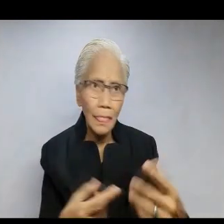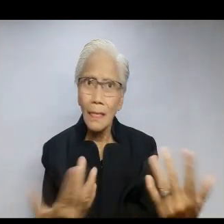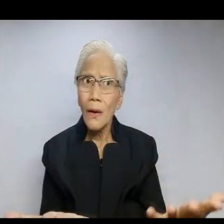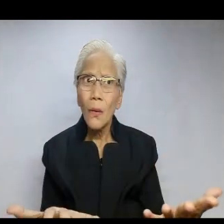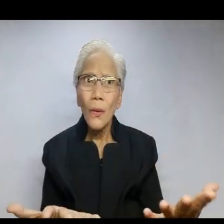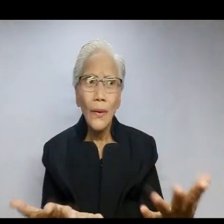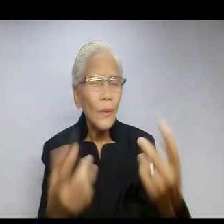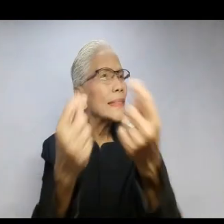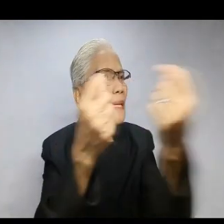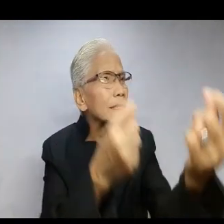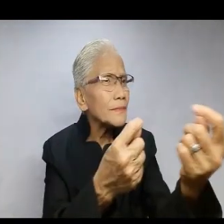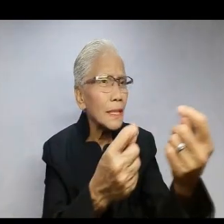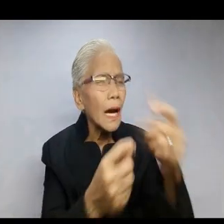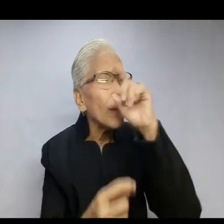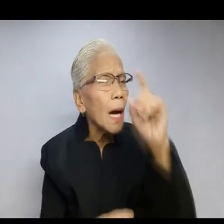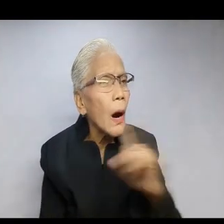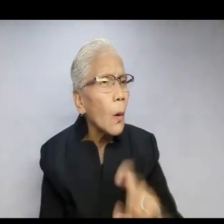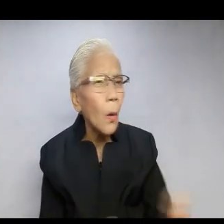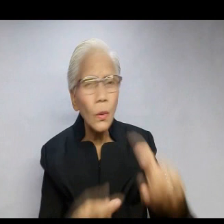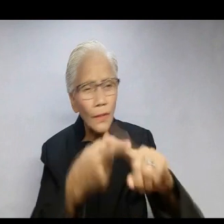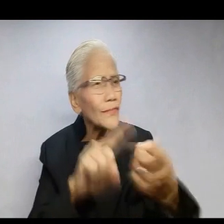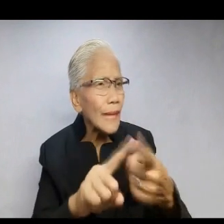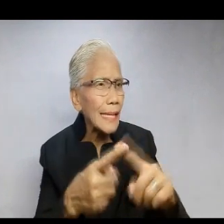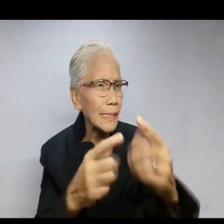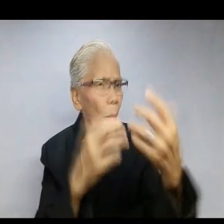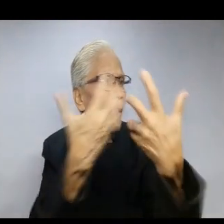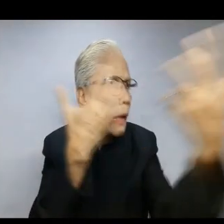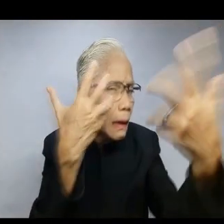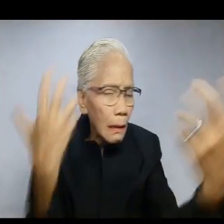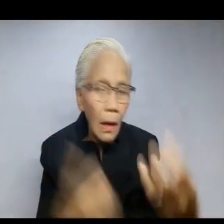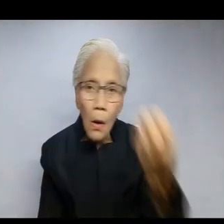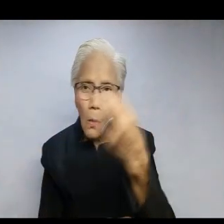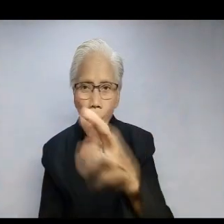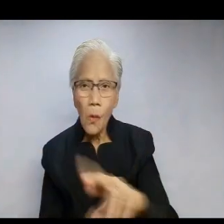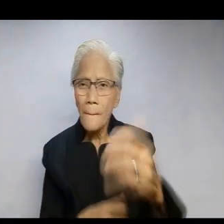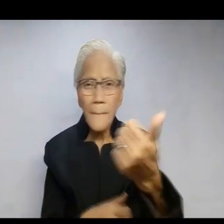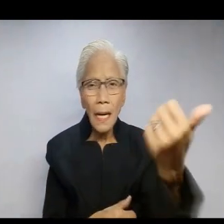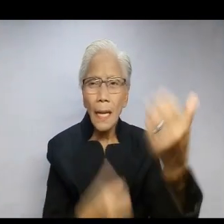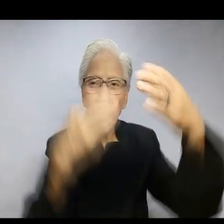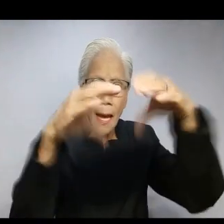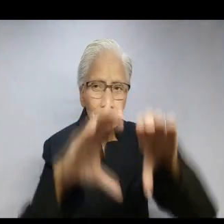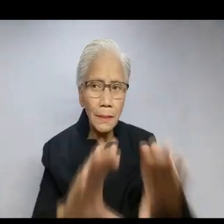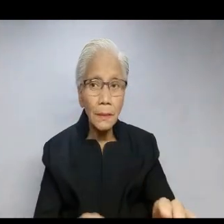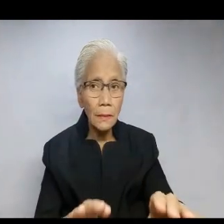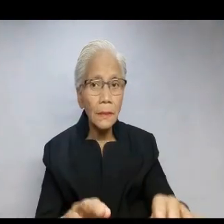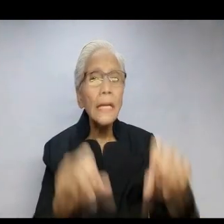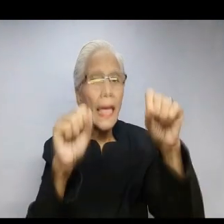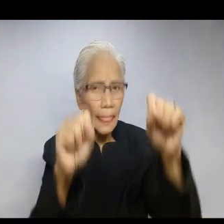a daughter, or a friend, a relocation away from old friends, and other